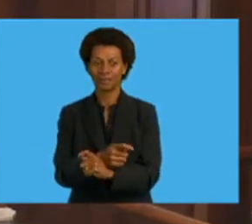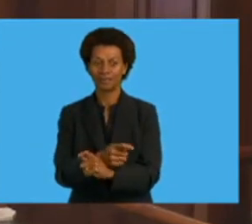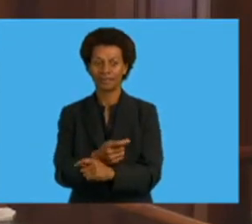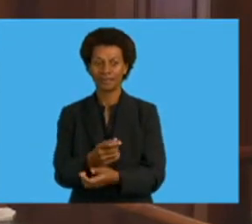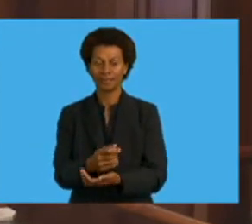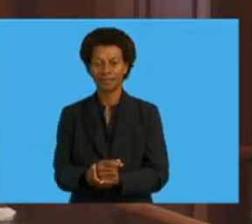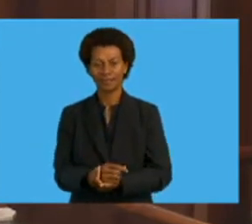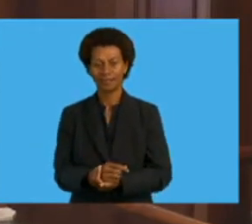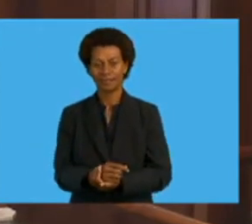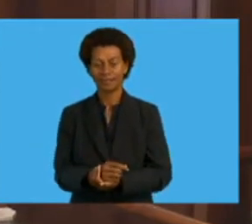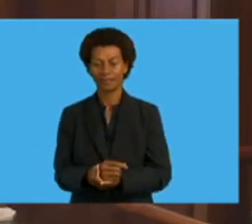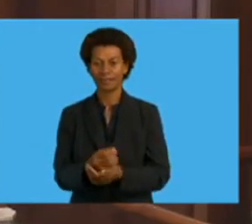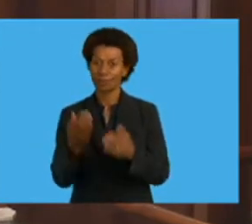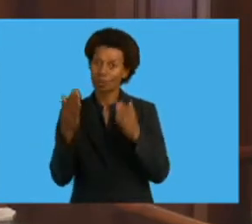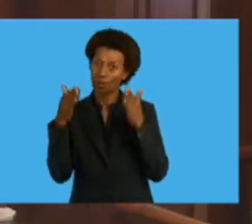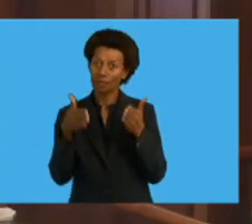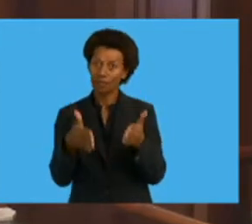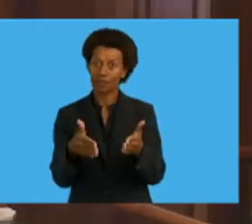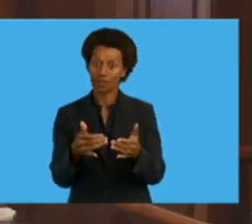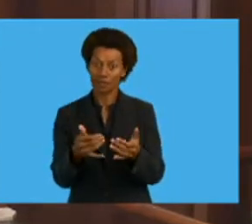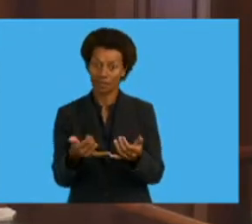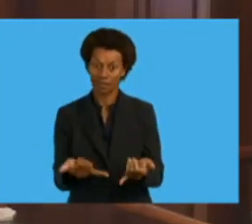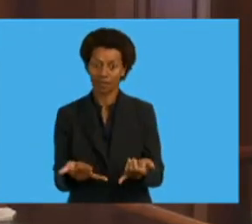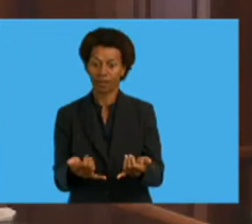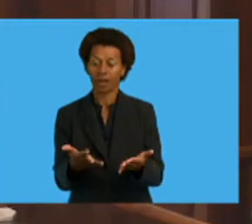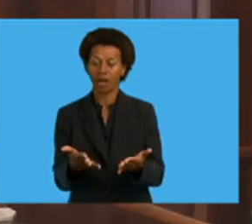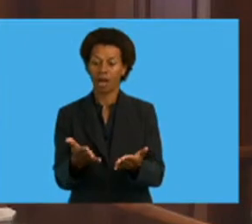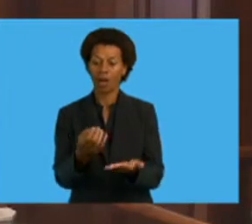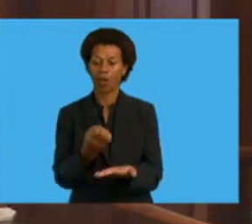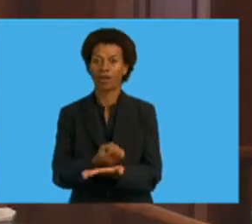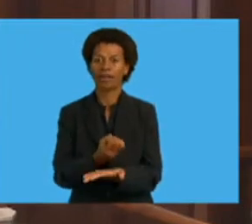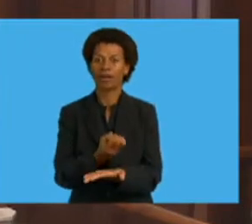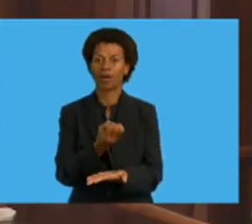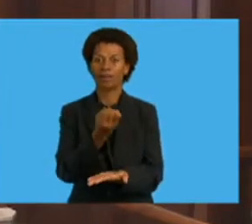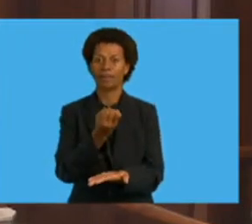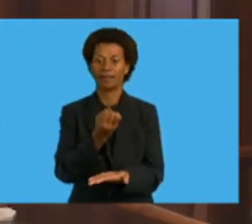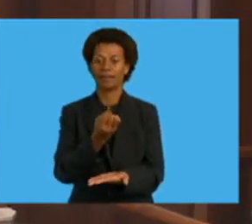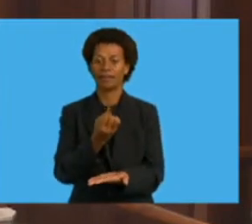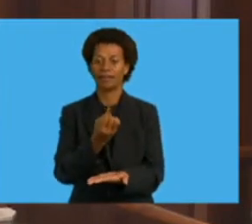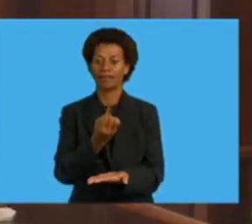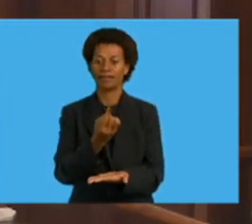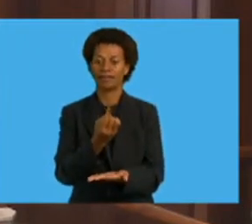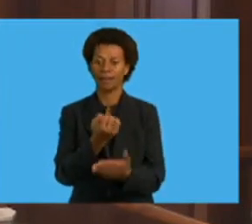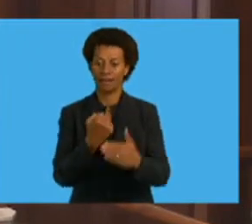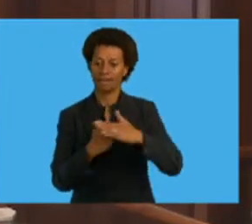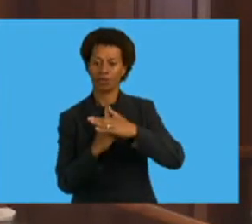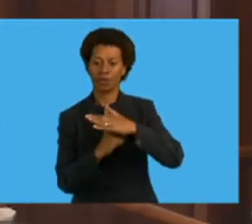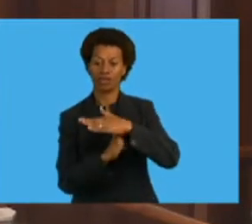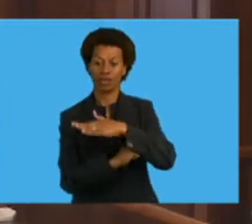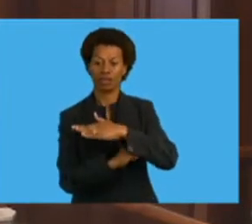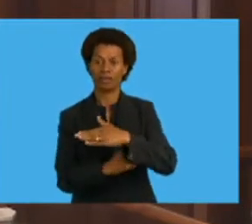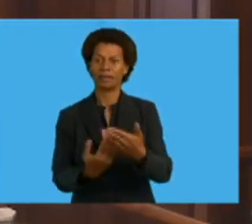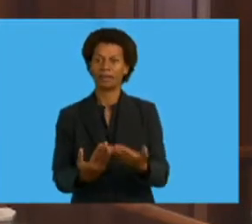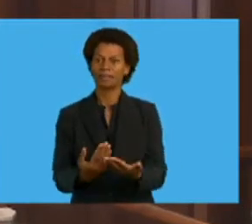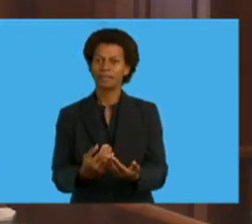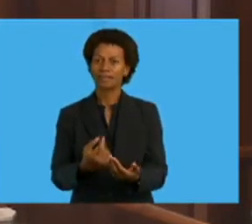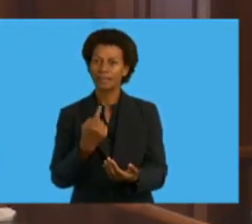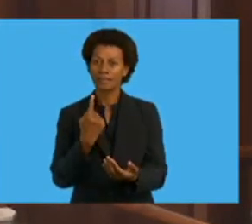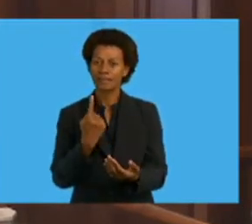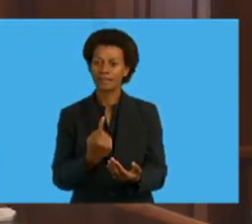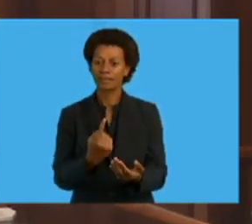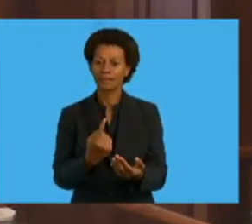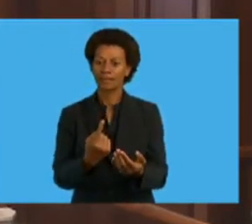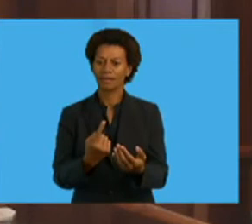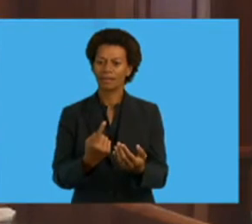of this is the responsible management of our economy. Because as Bill Clinton, the former